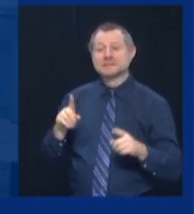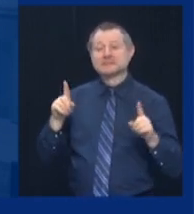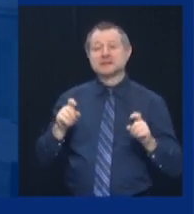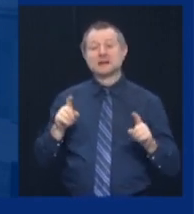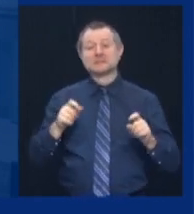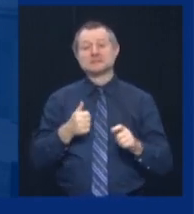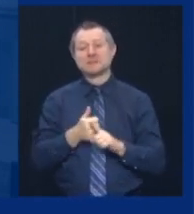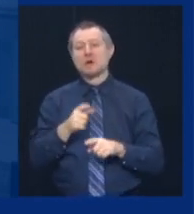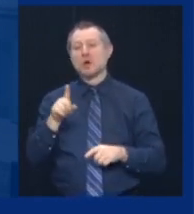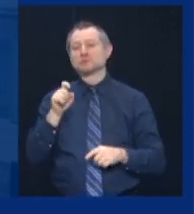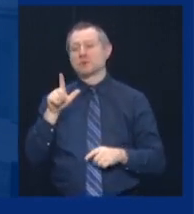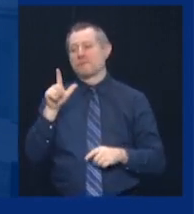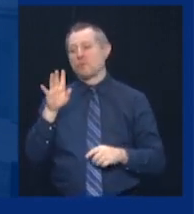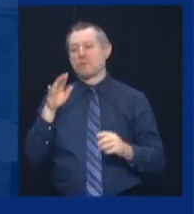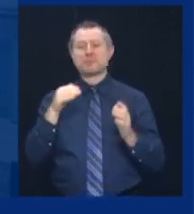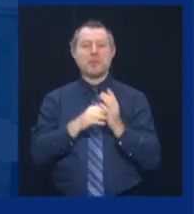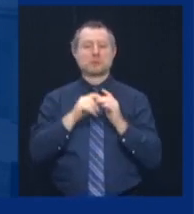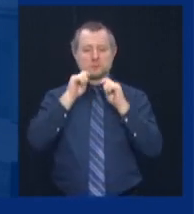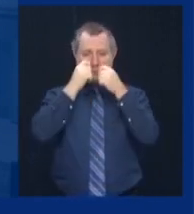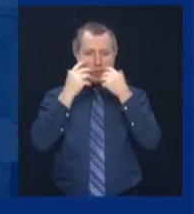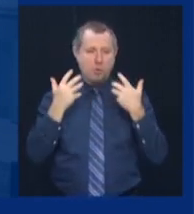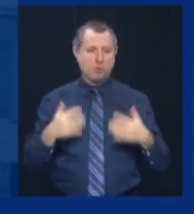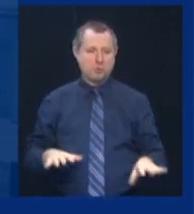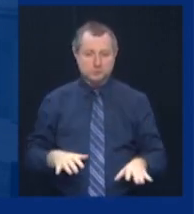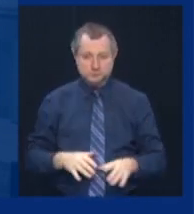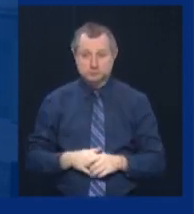a jump from